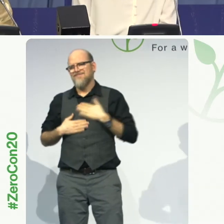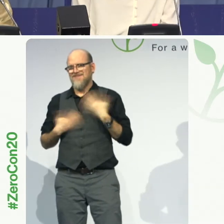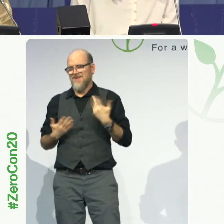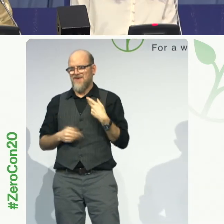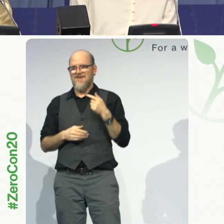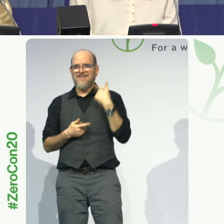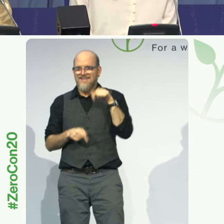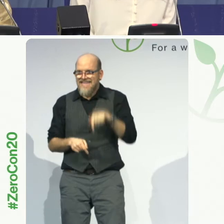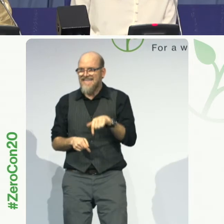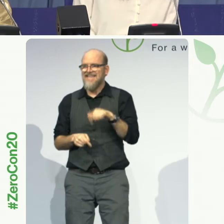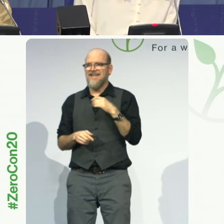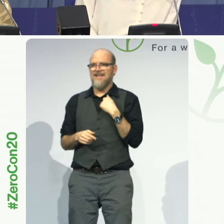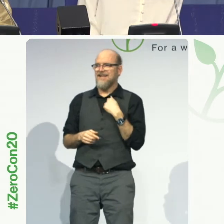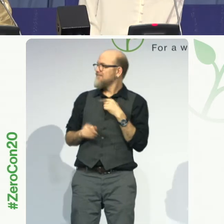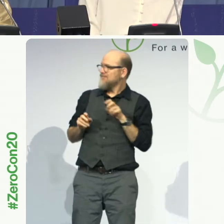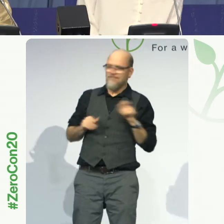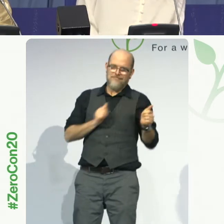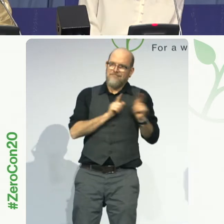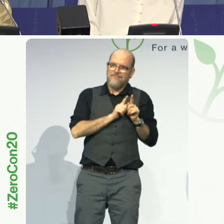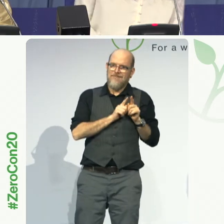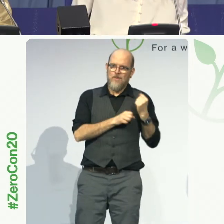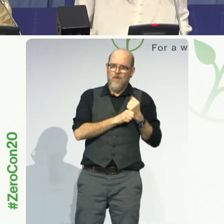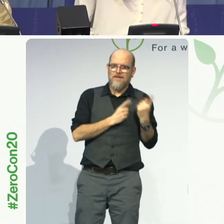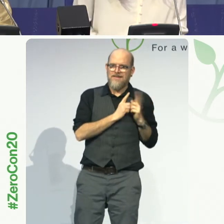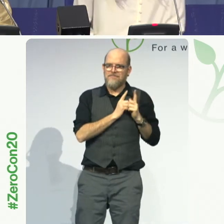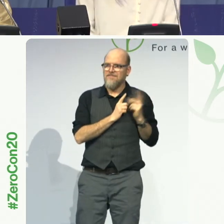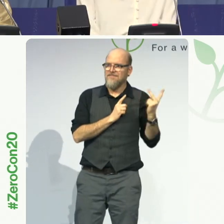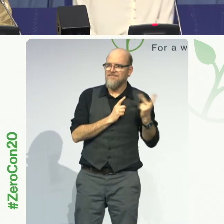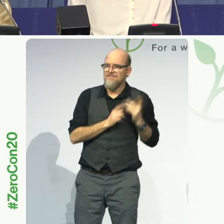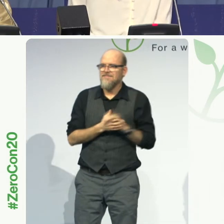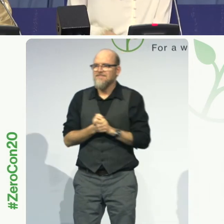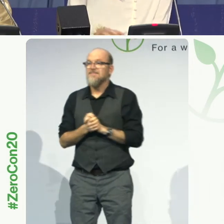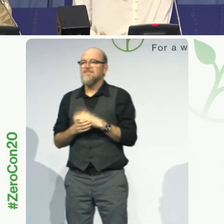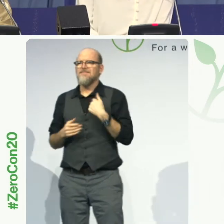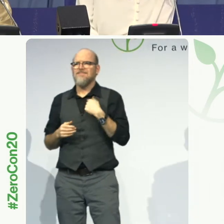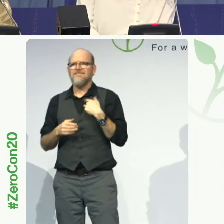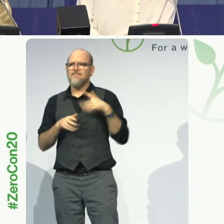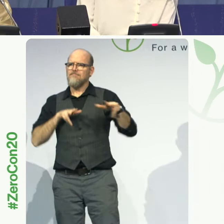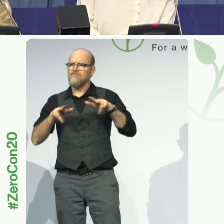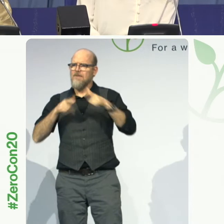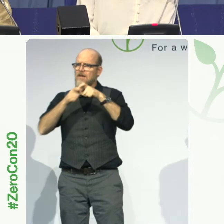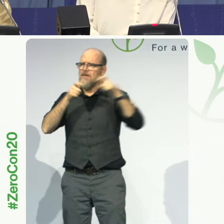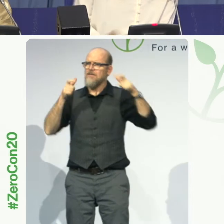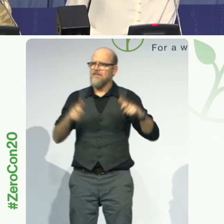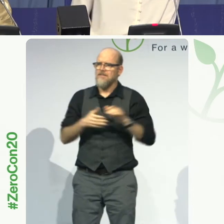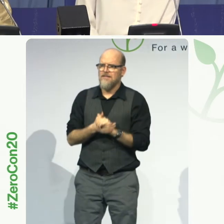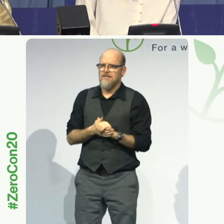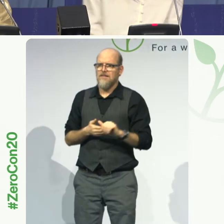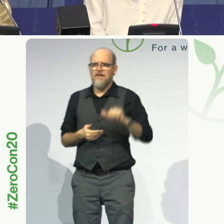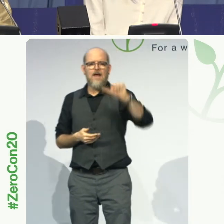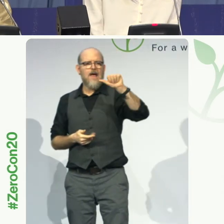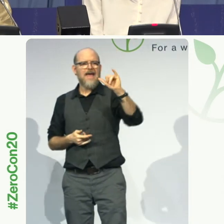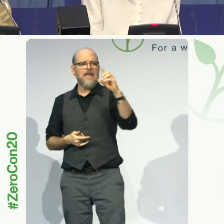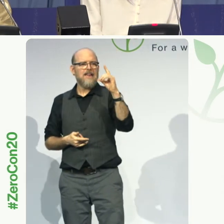of ADISA. ADISA is an organization that I'm continually inspired to be a part of, an organization